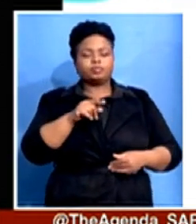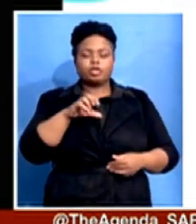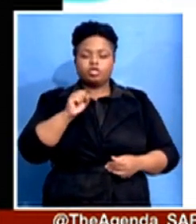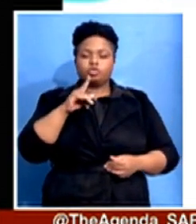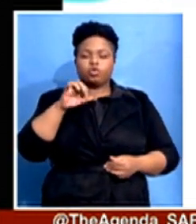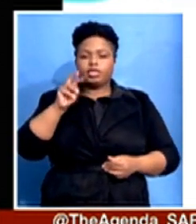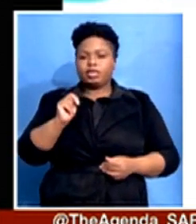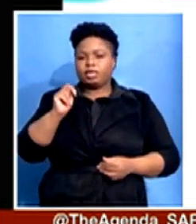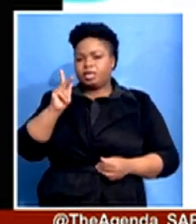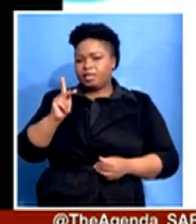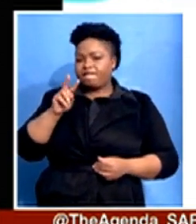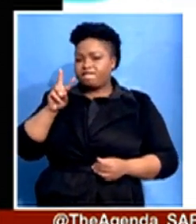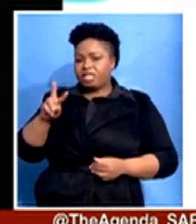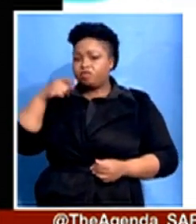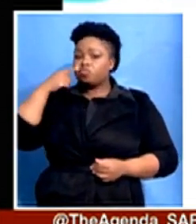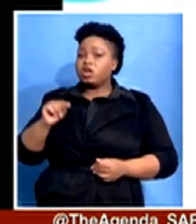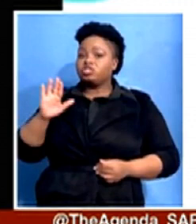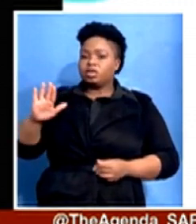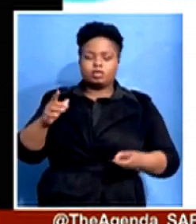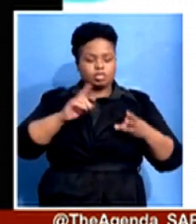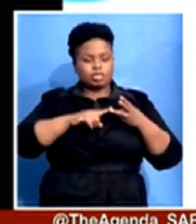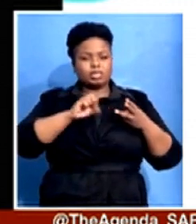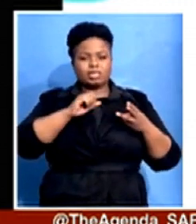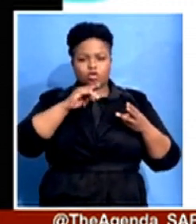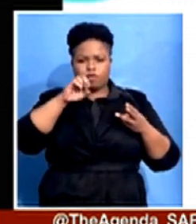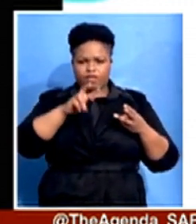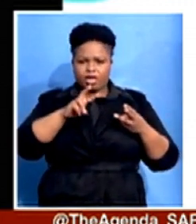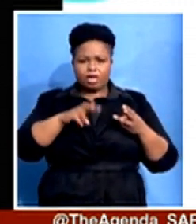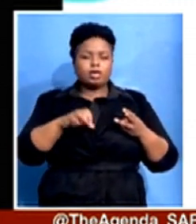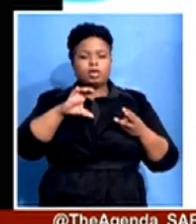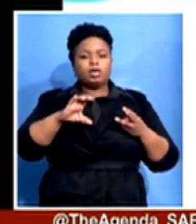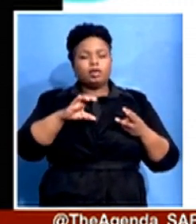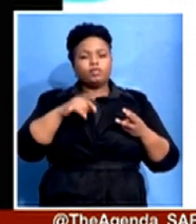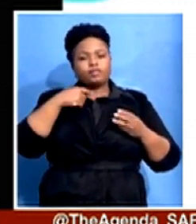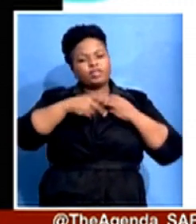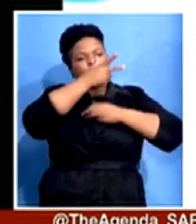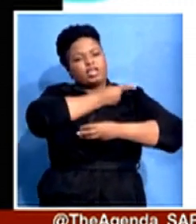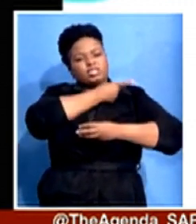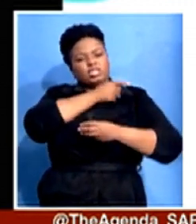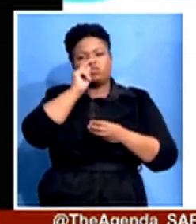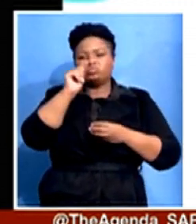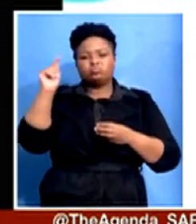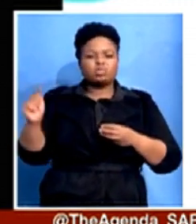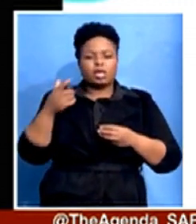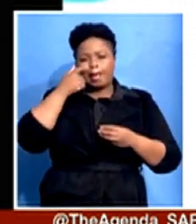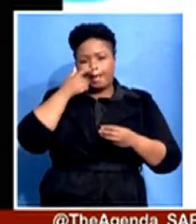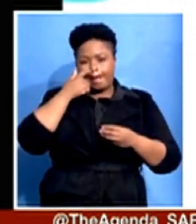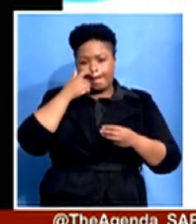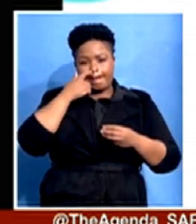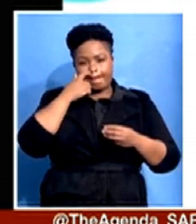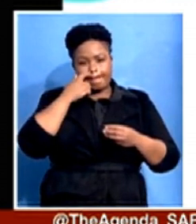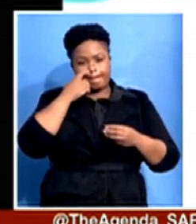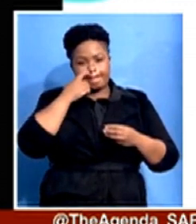Sinovac vaccine. But also in addition to these, we've met with many other vaccine manufacturers and applicants and